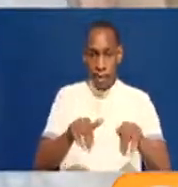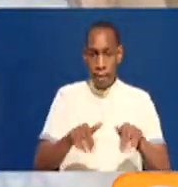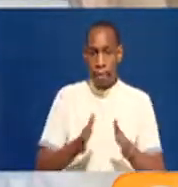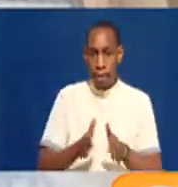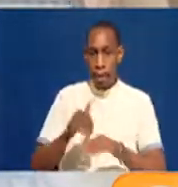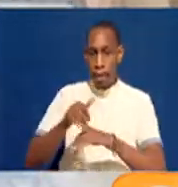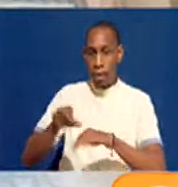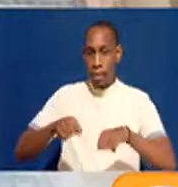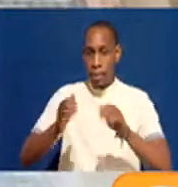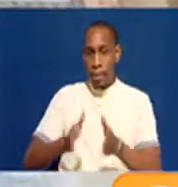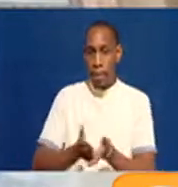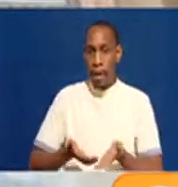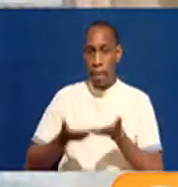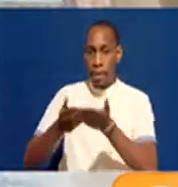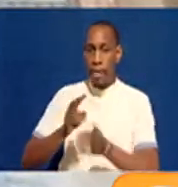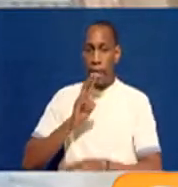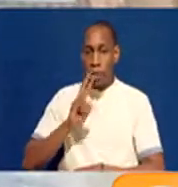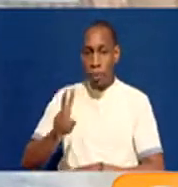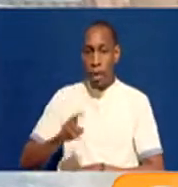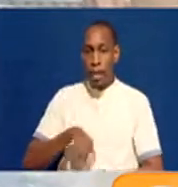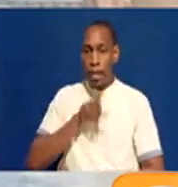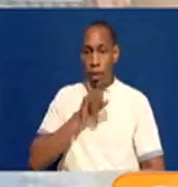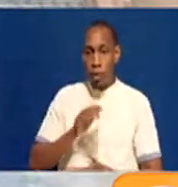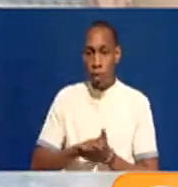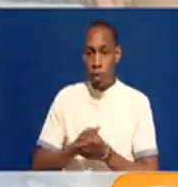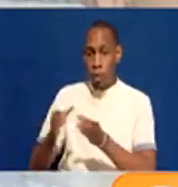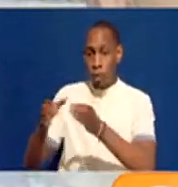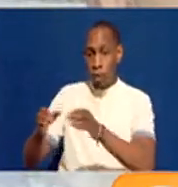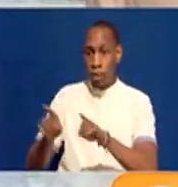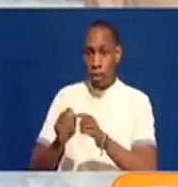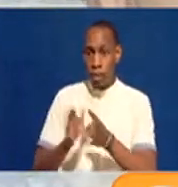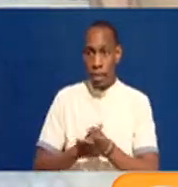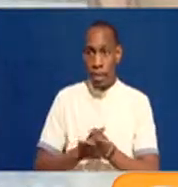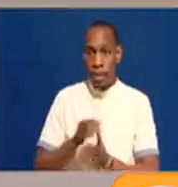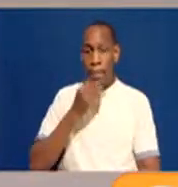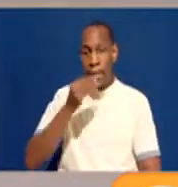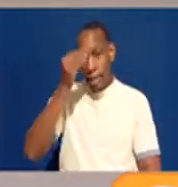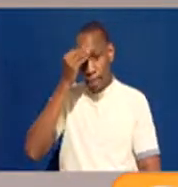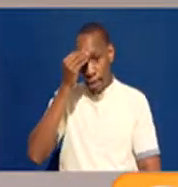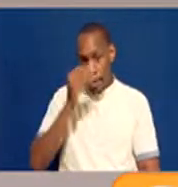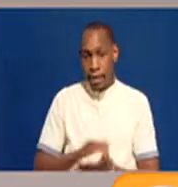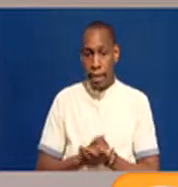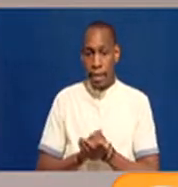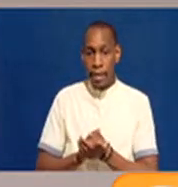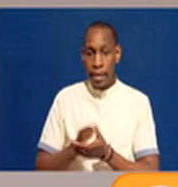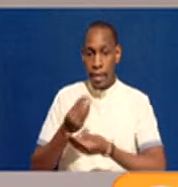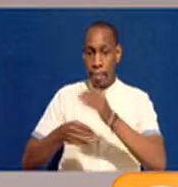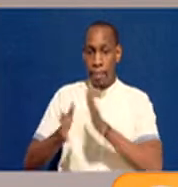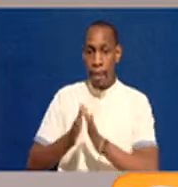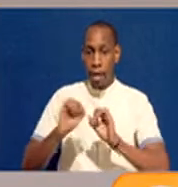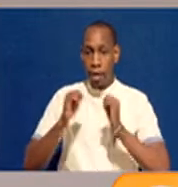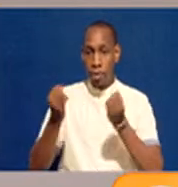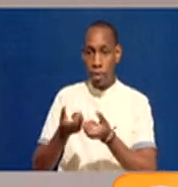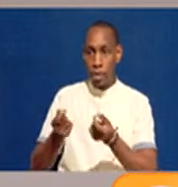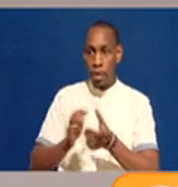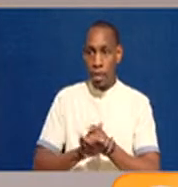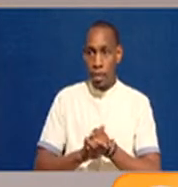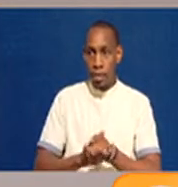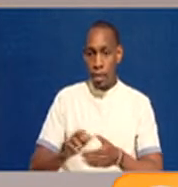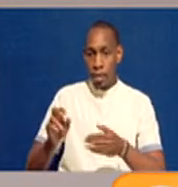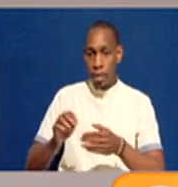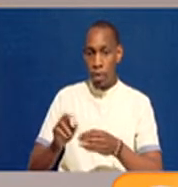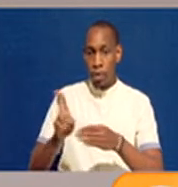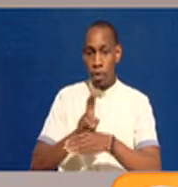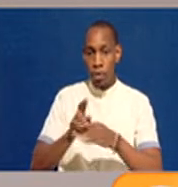deliver 200 slaughtered chicken to Susan, who posed as a buyer on a social media page used by poultry